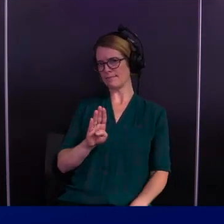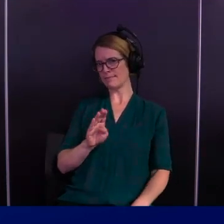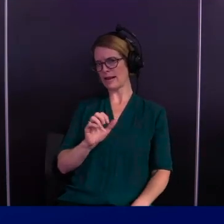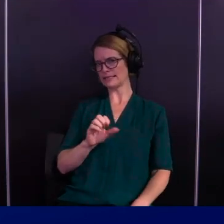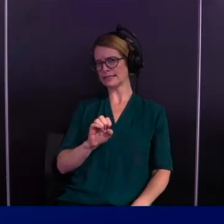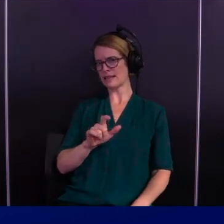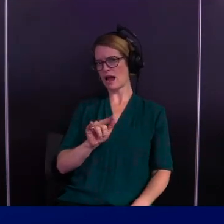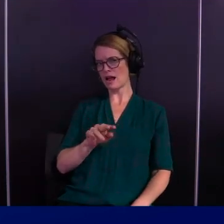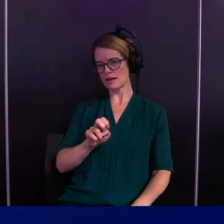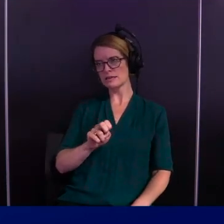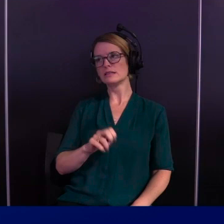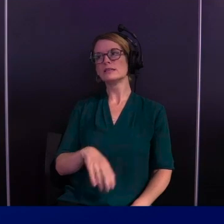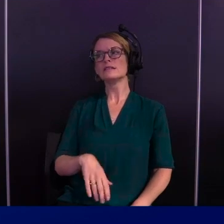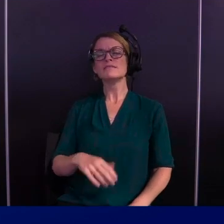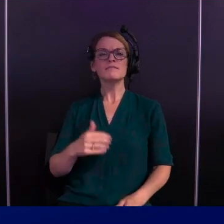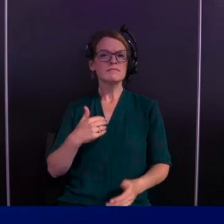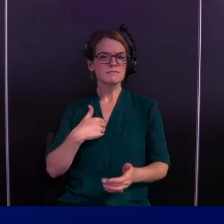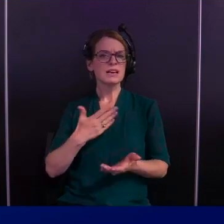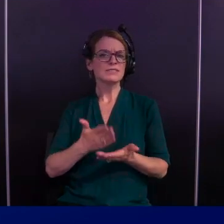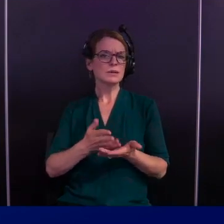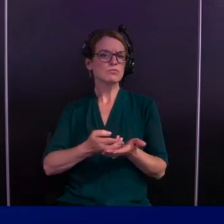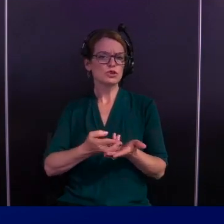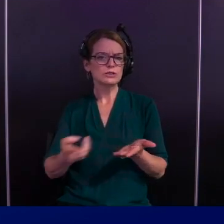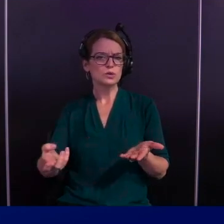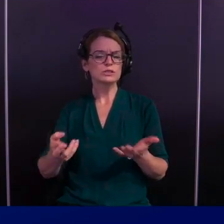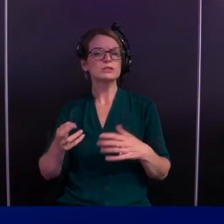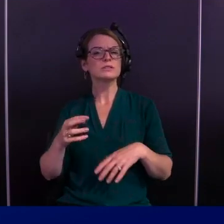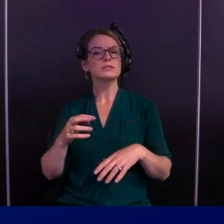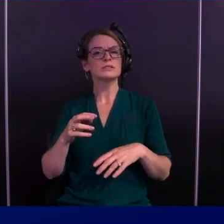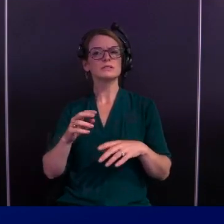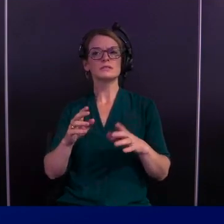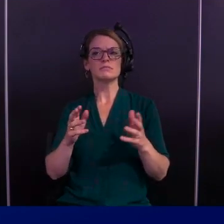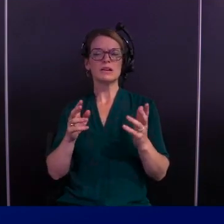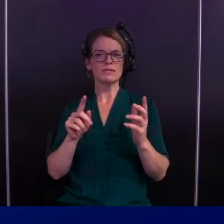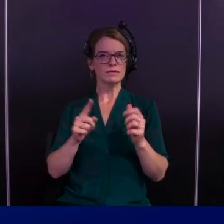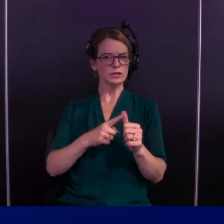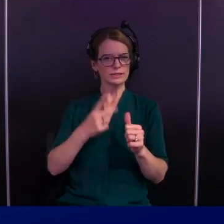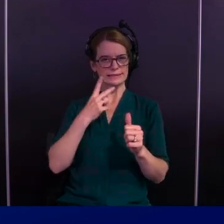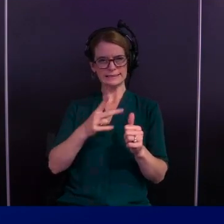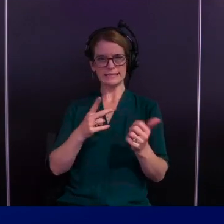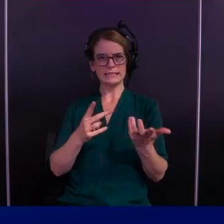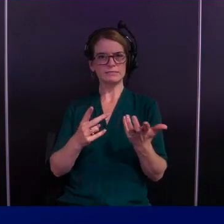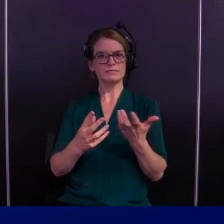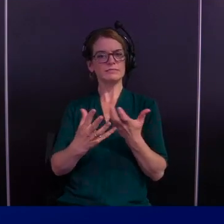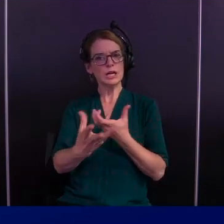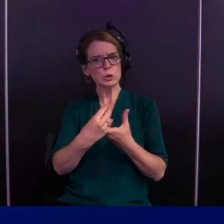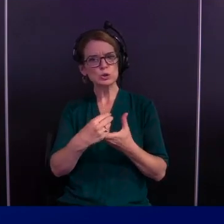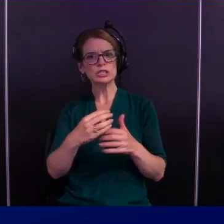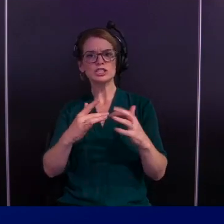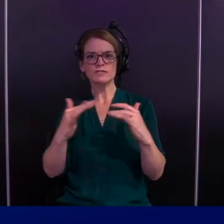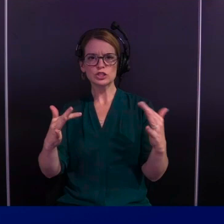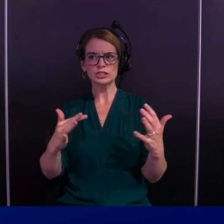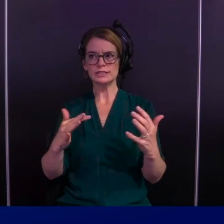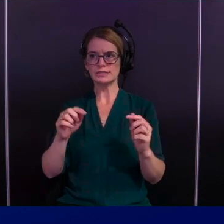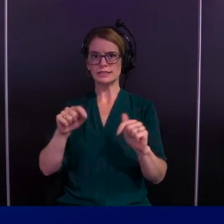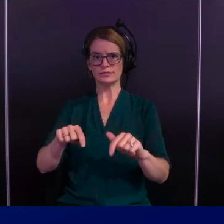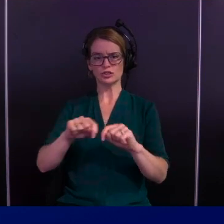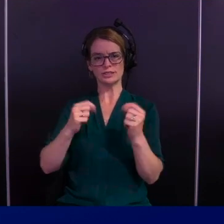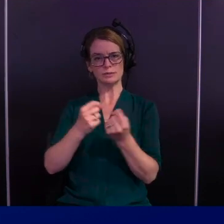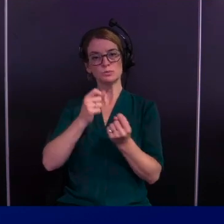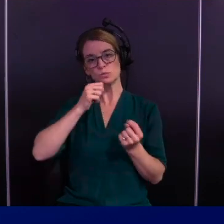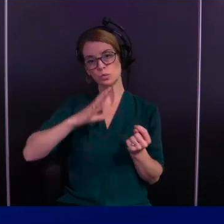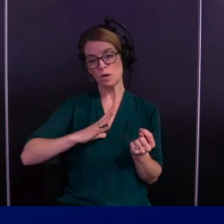can share out, but essentially looking at different metrics to see where you're doing with your inclusion and diversity for women on your team. Women